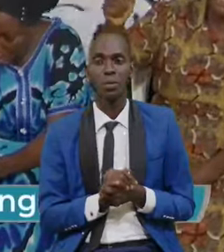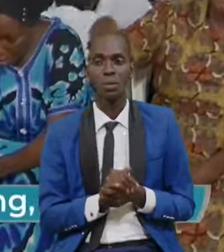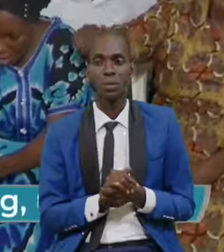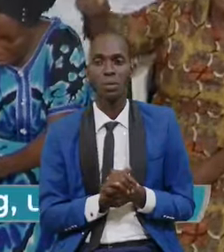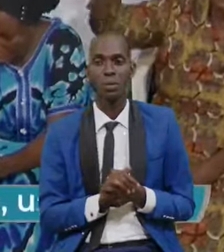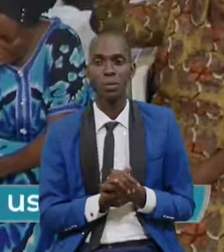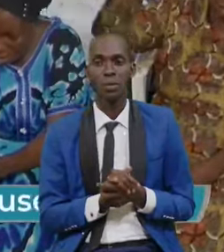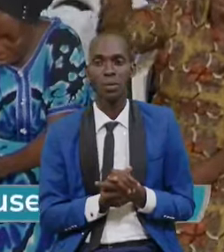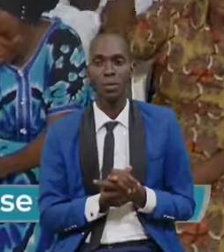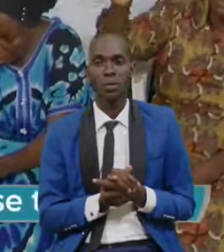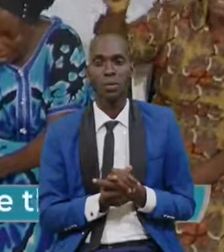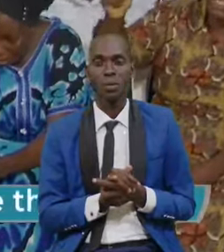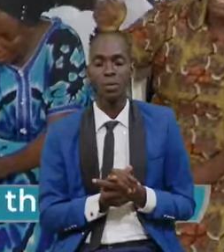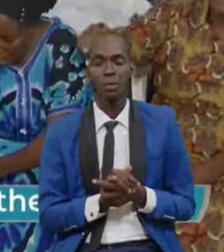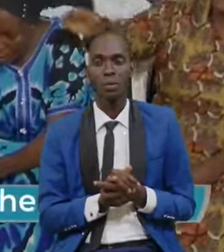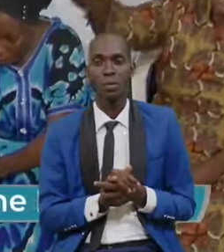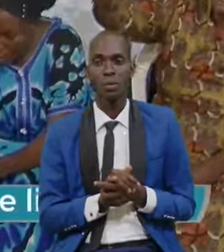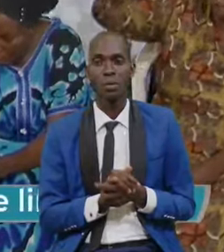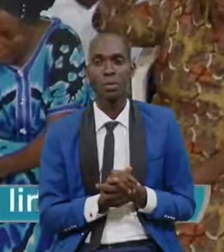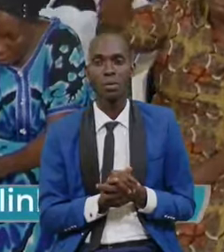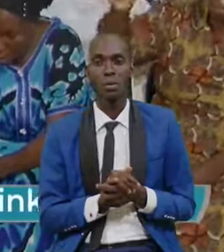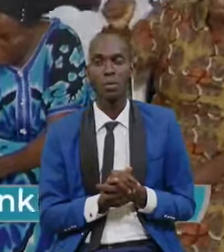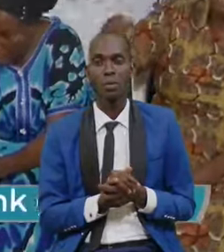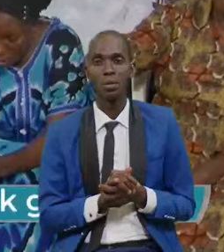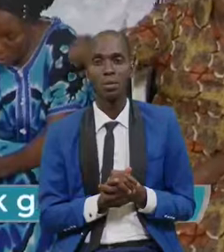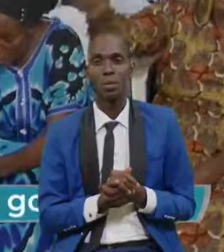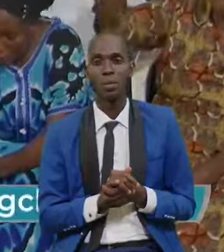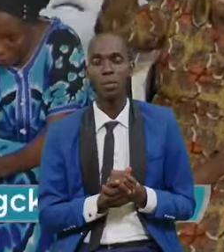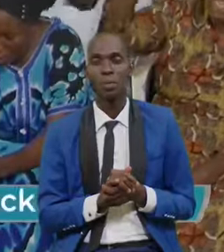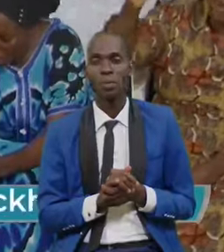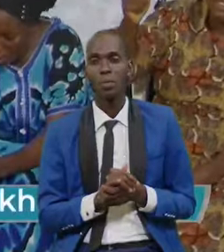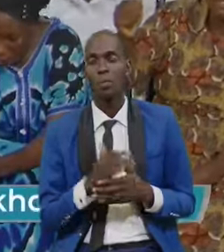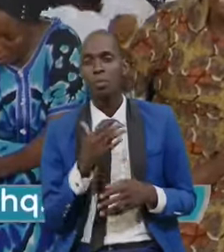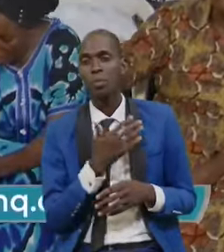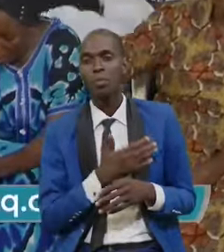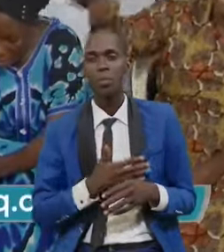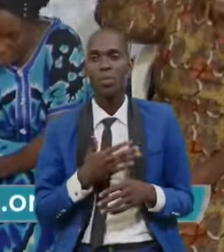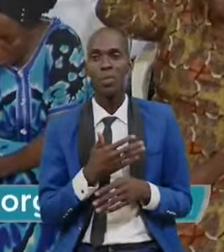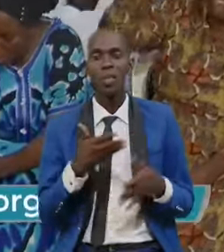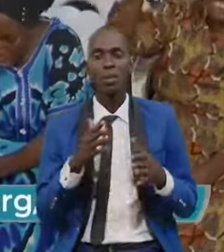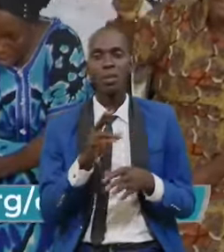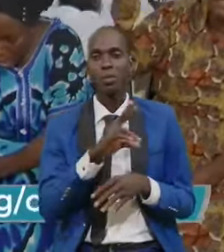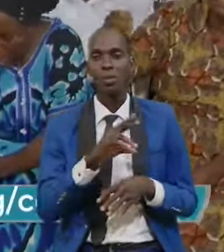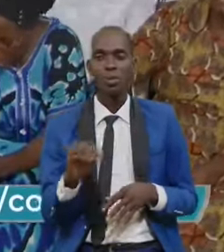Make sure we move round. There are people at the fence. We'll go there also.